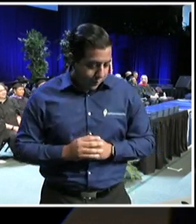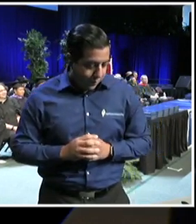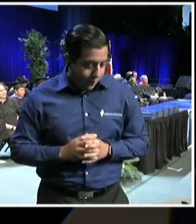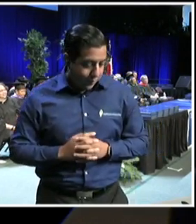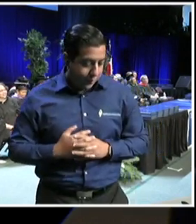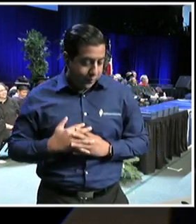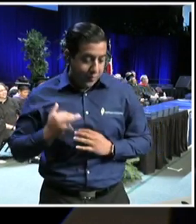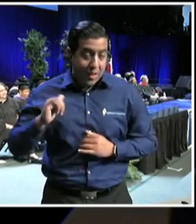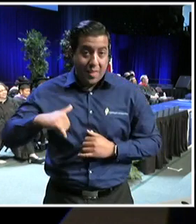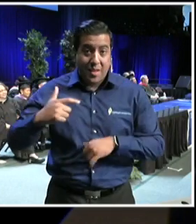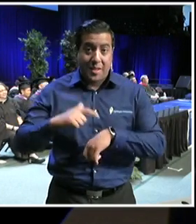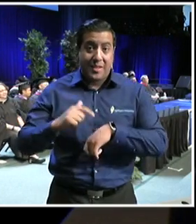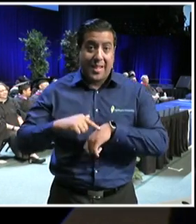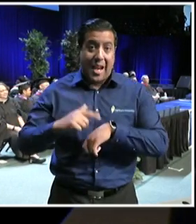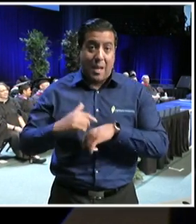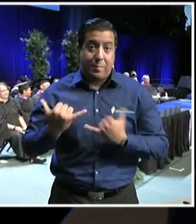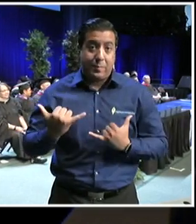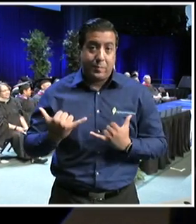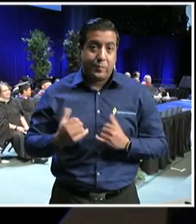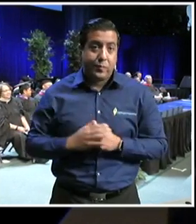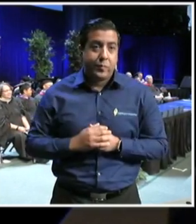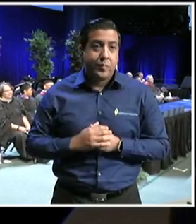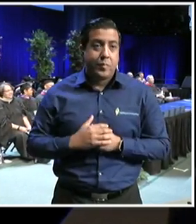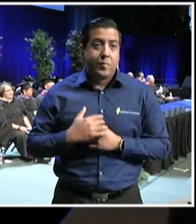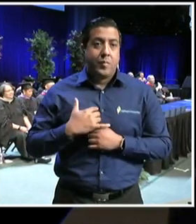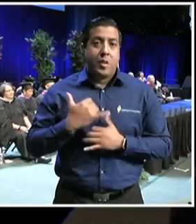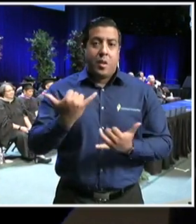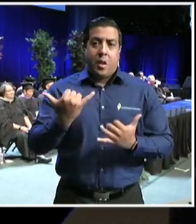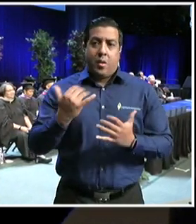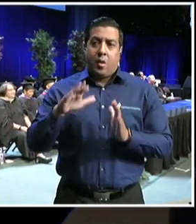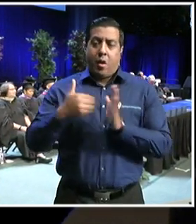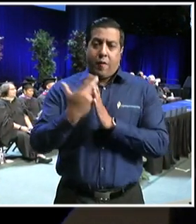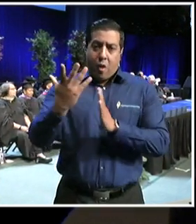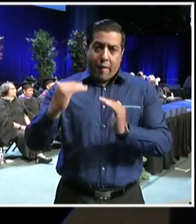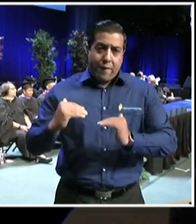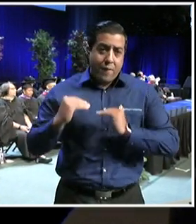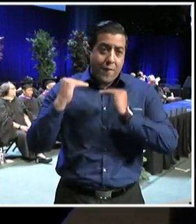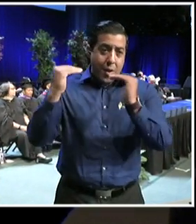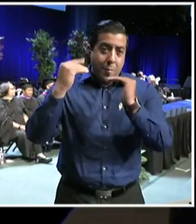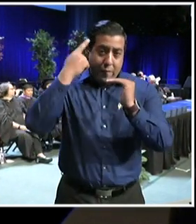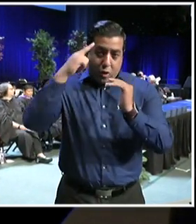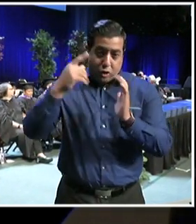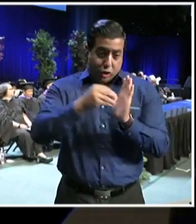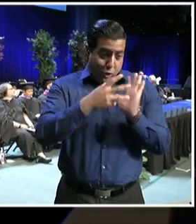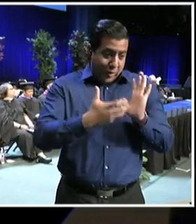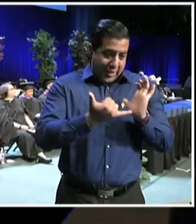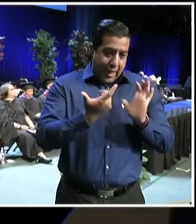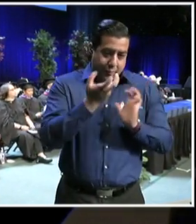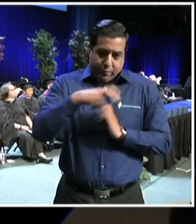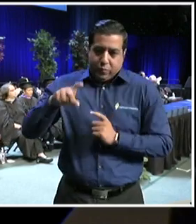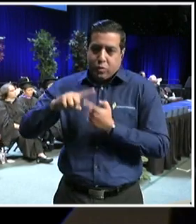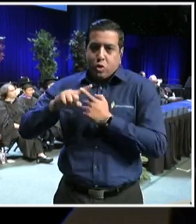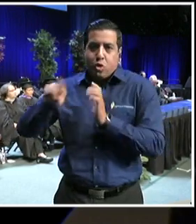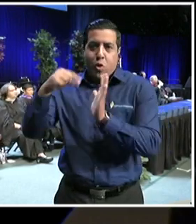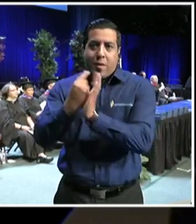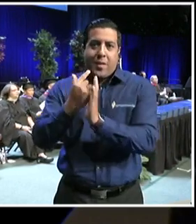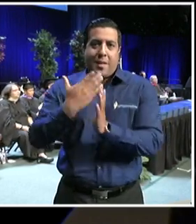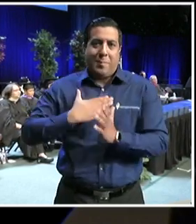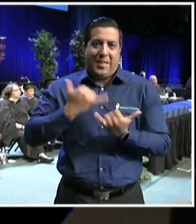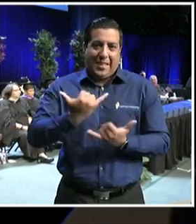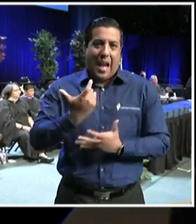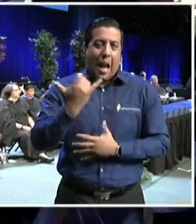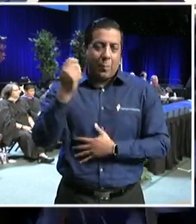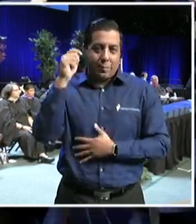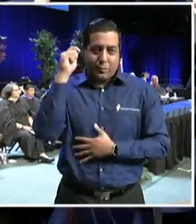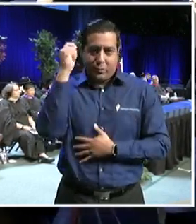at this time, to signify your advancement from student to graduate, please turn